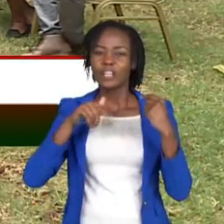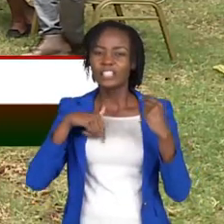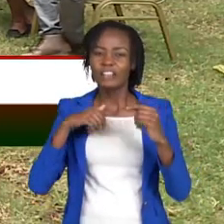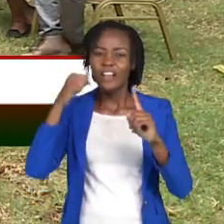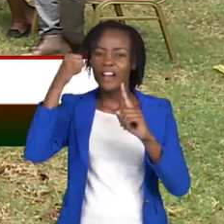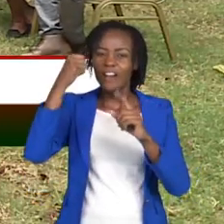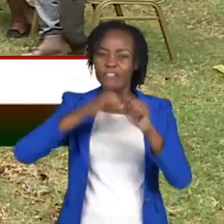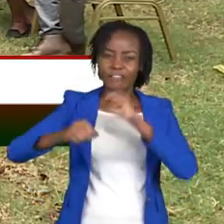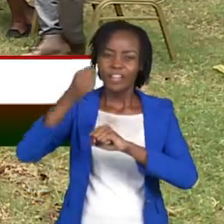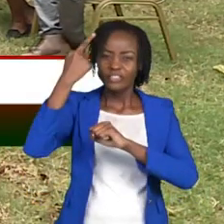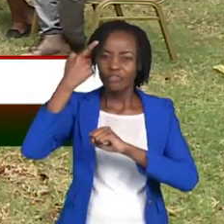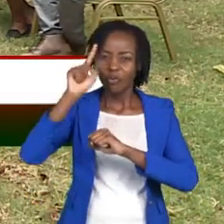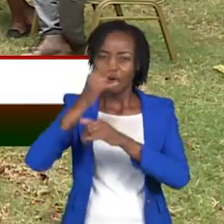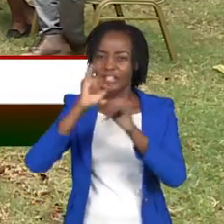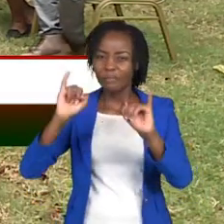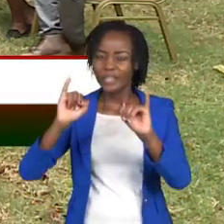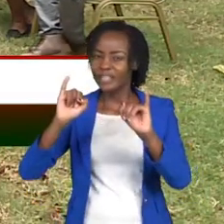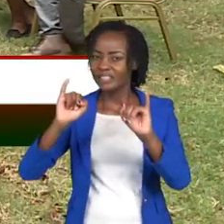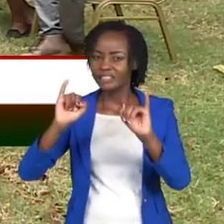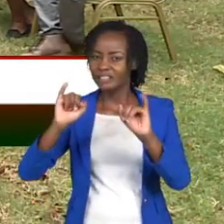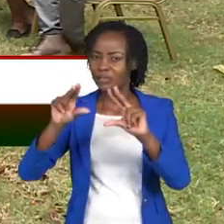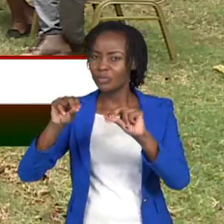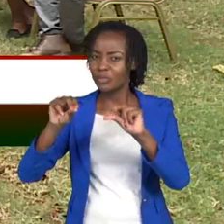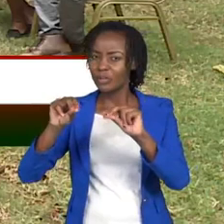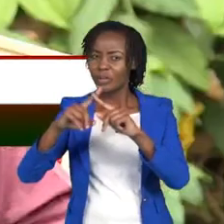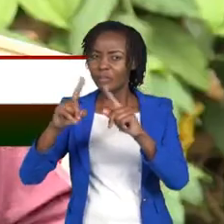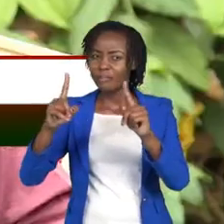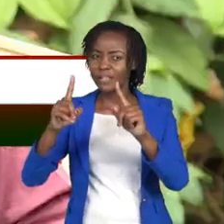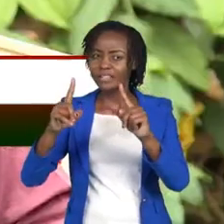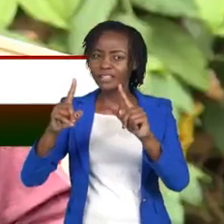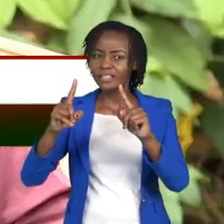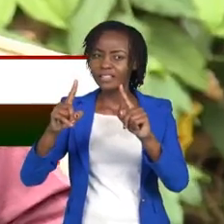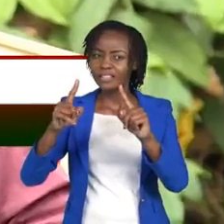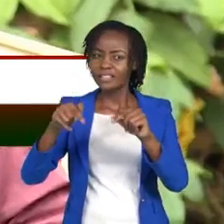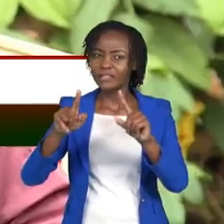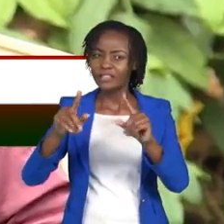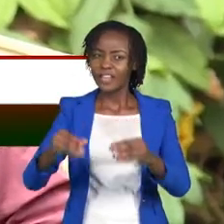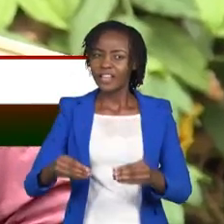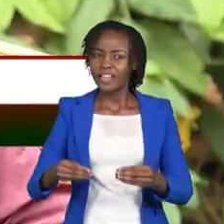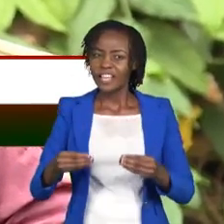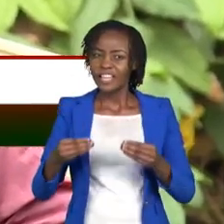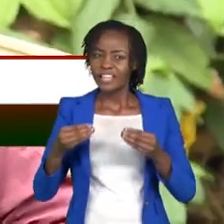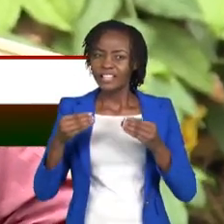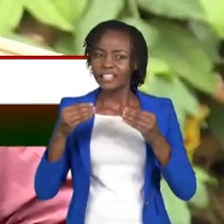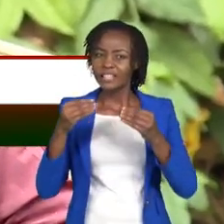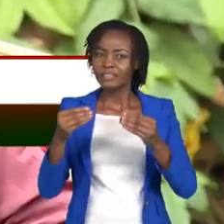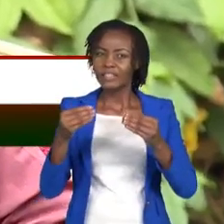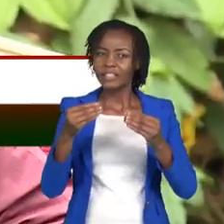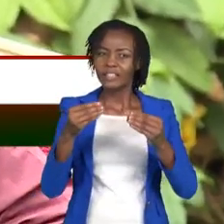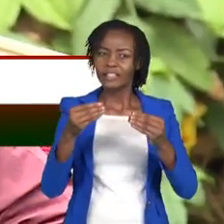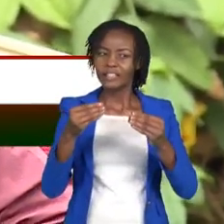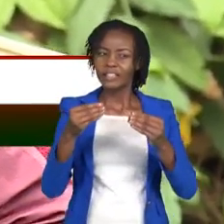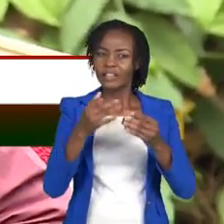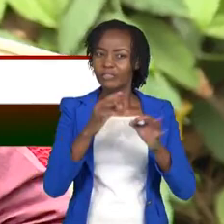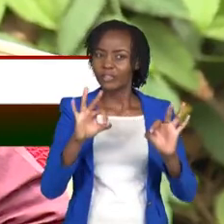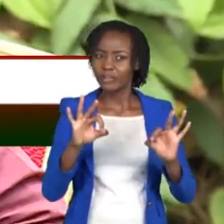us independence. When they gave us independence, their legacy still lives with us today. Do you actually mean that we negotiated? We never fought for independence? Of